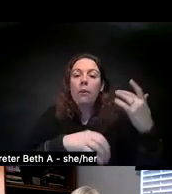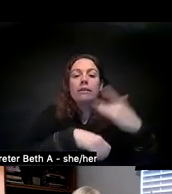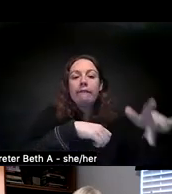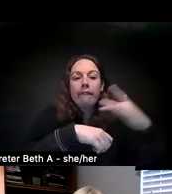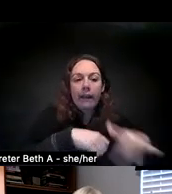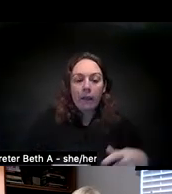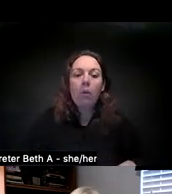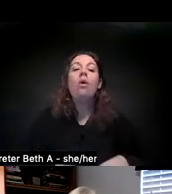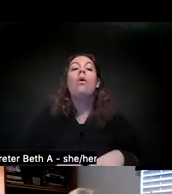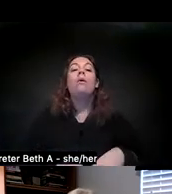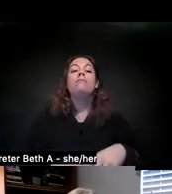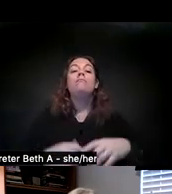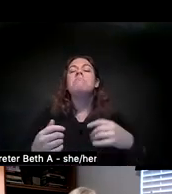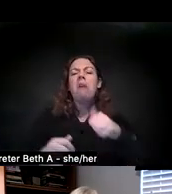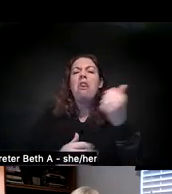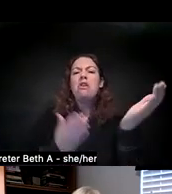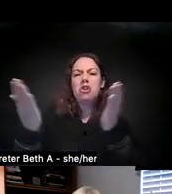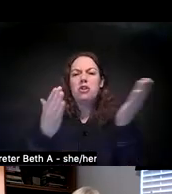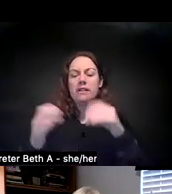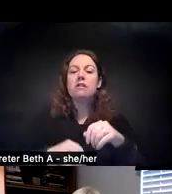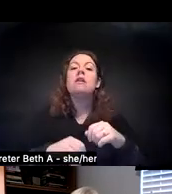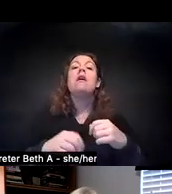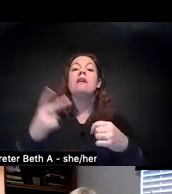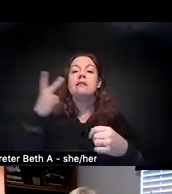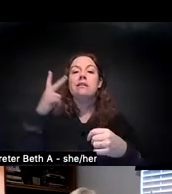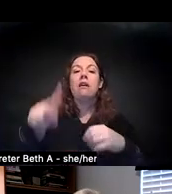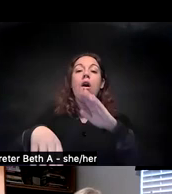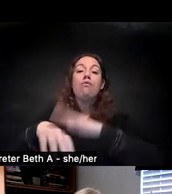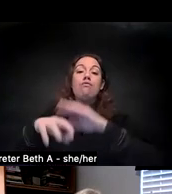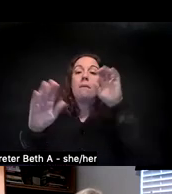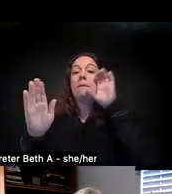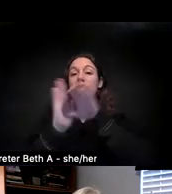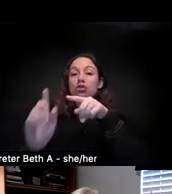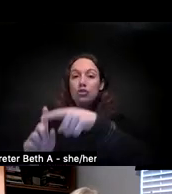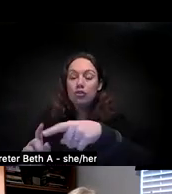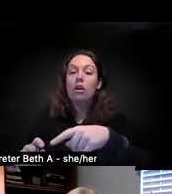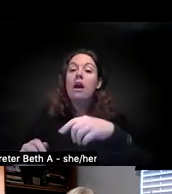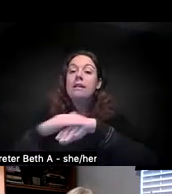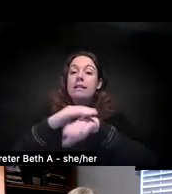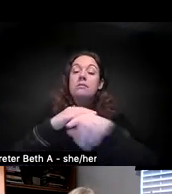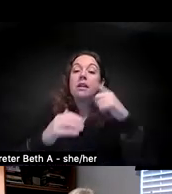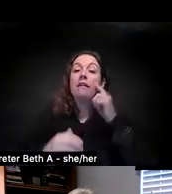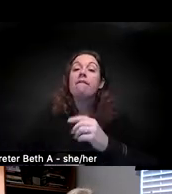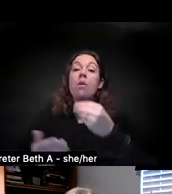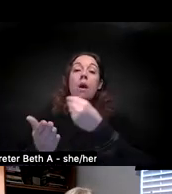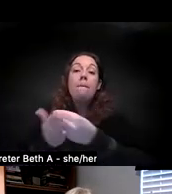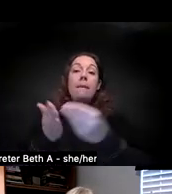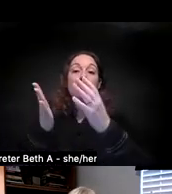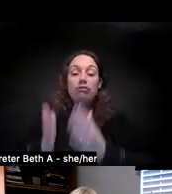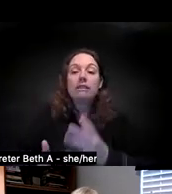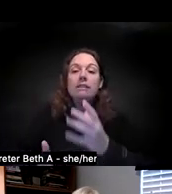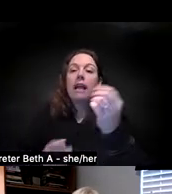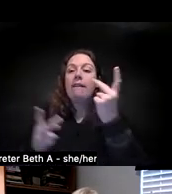screenshot of the Kennedy Center's page for accessibility for patrons and visitors with disabilities, and they list